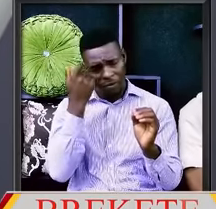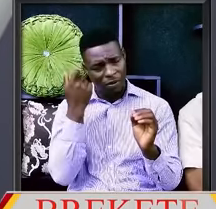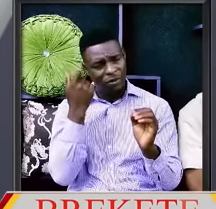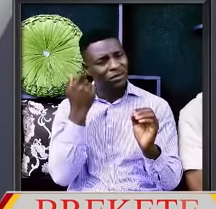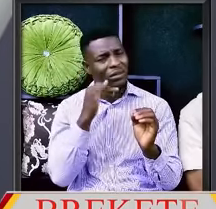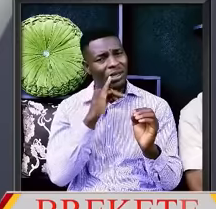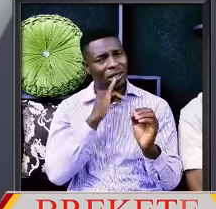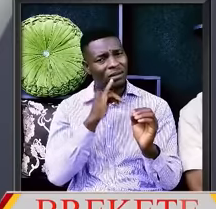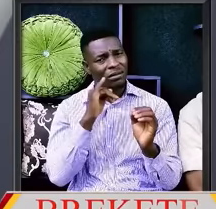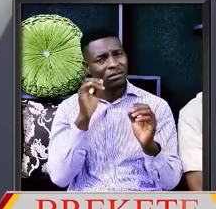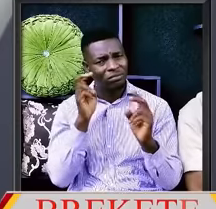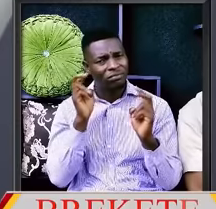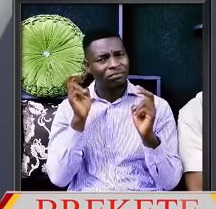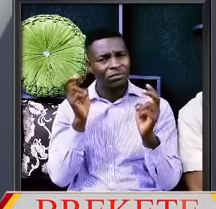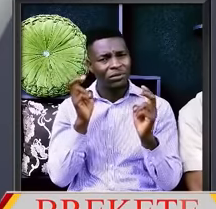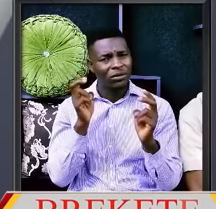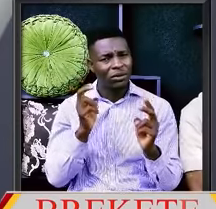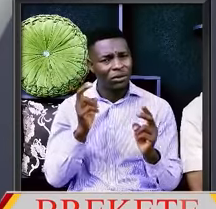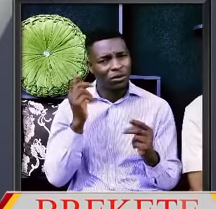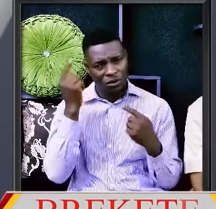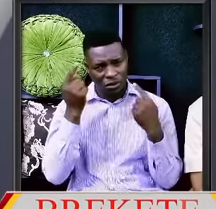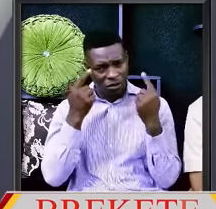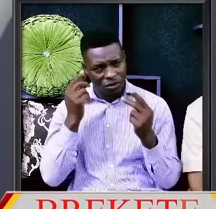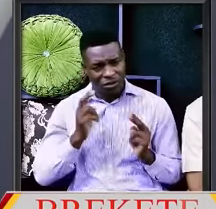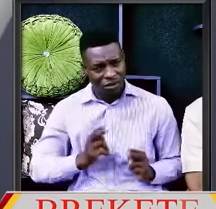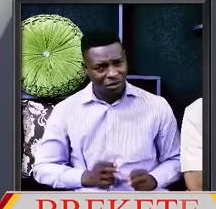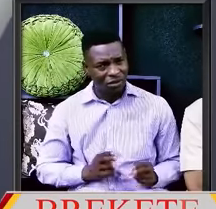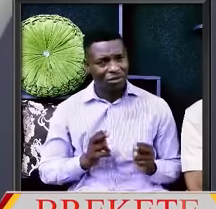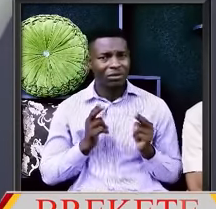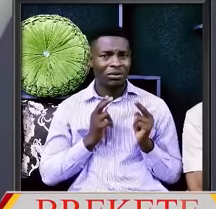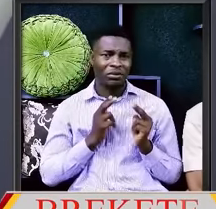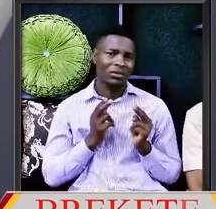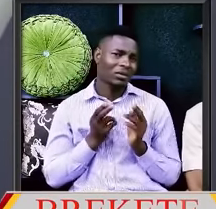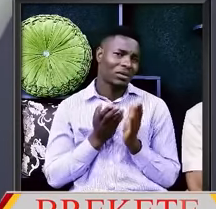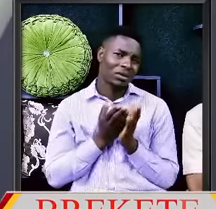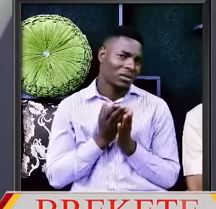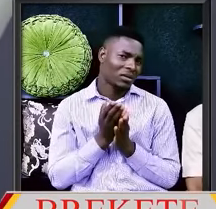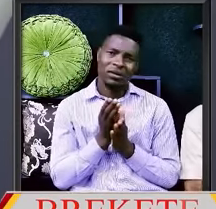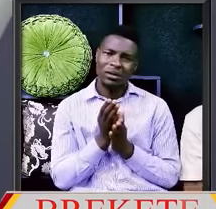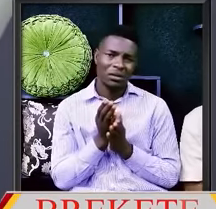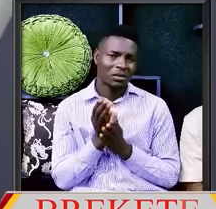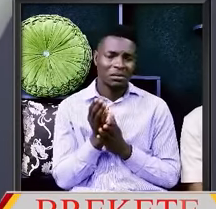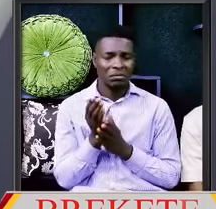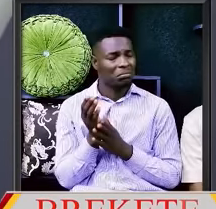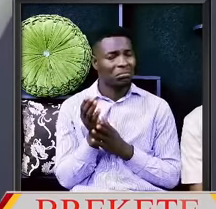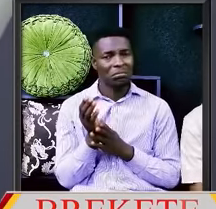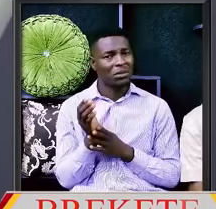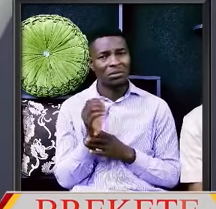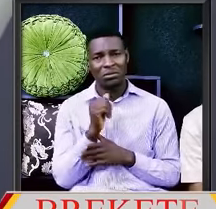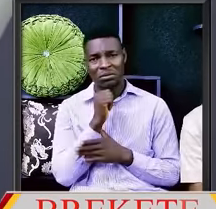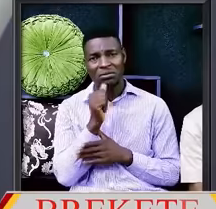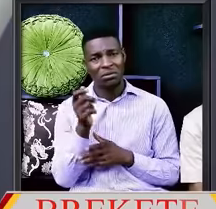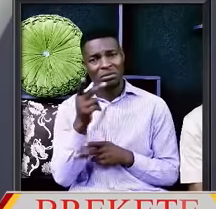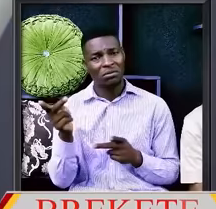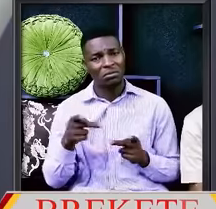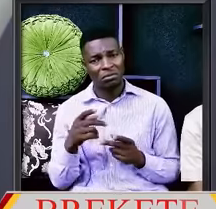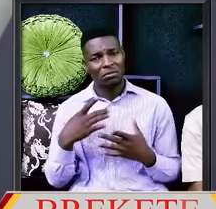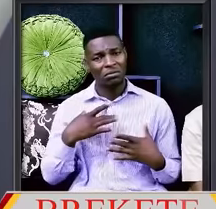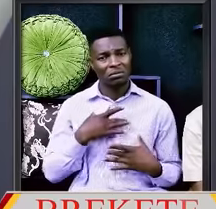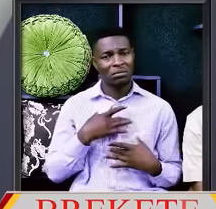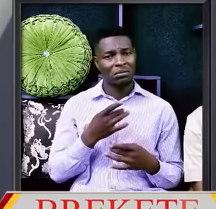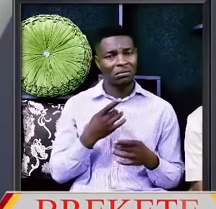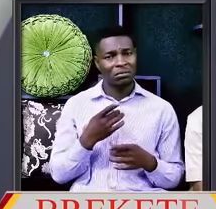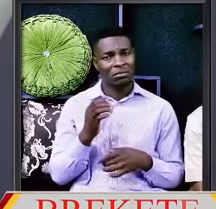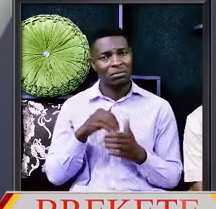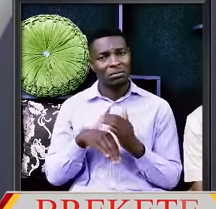because it's like issues concerning human rights is not something that we are interested in. And I really want to say,